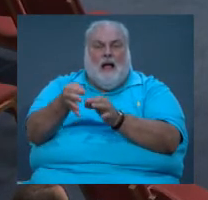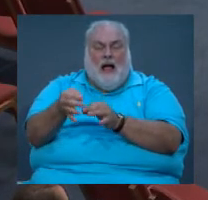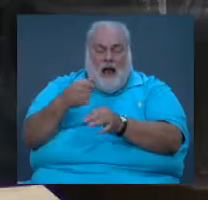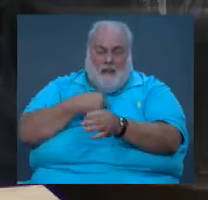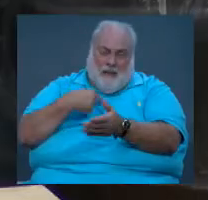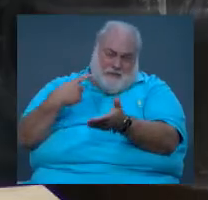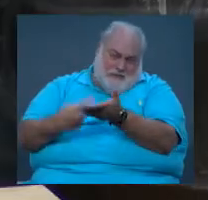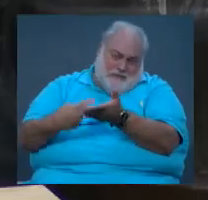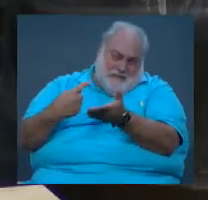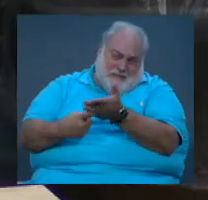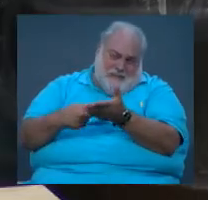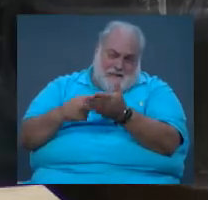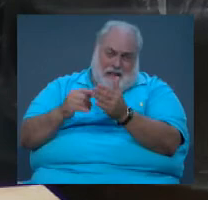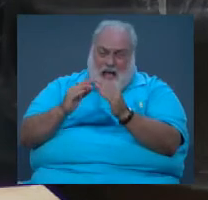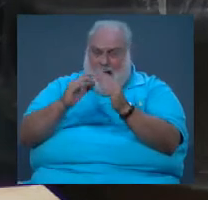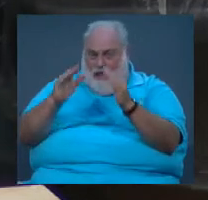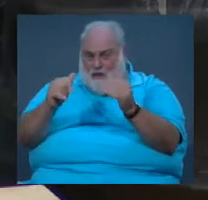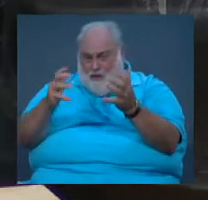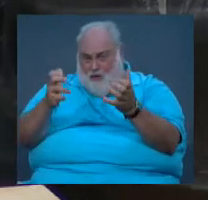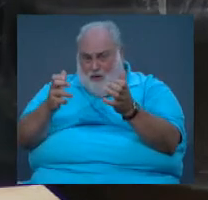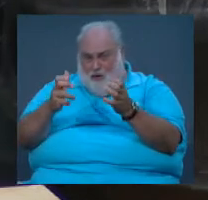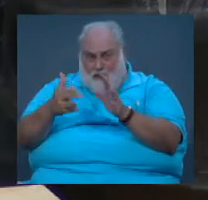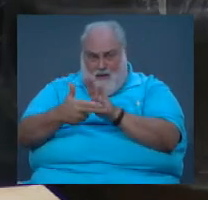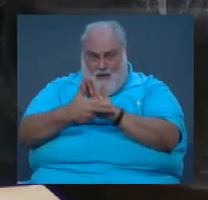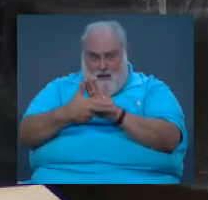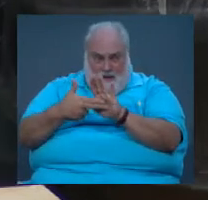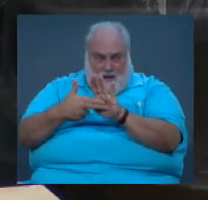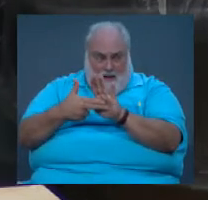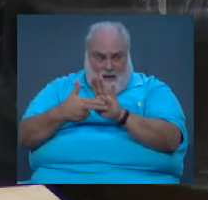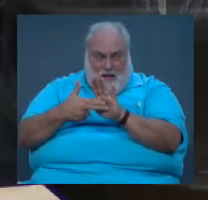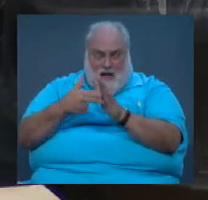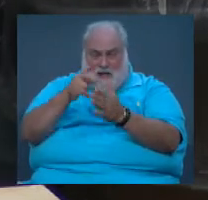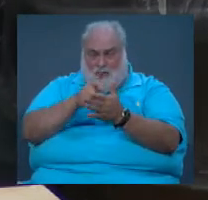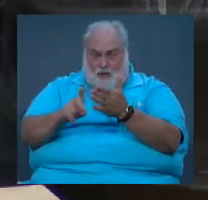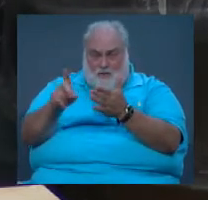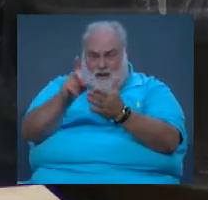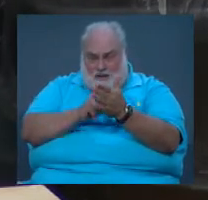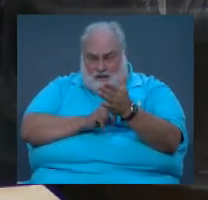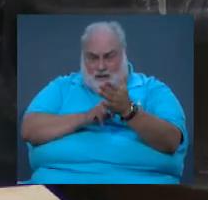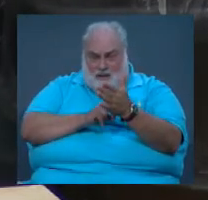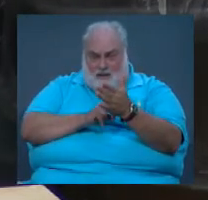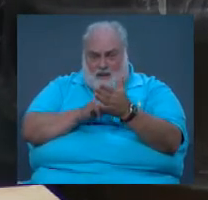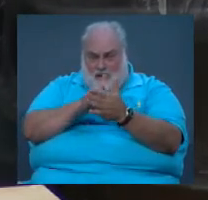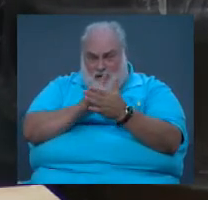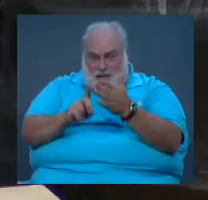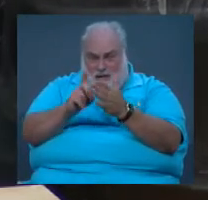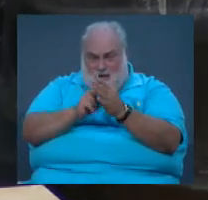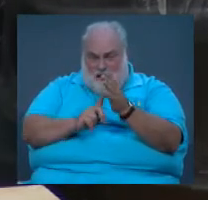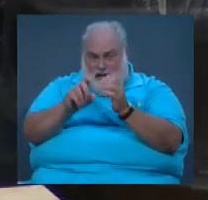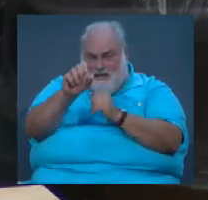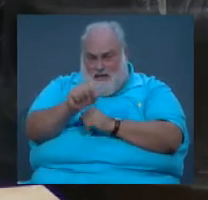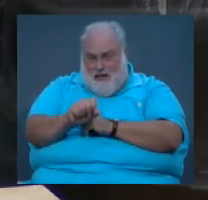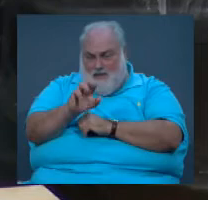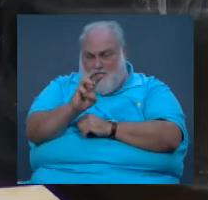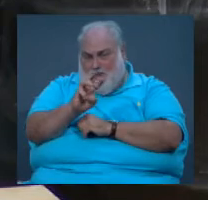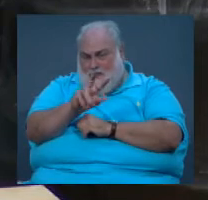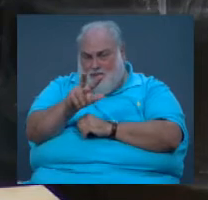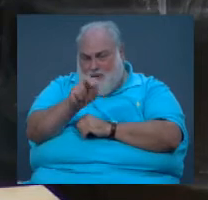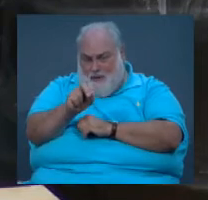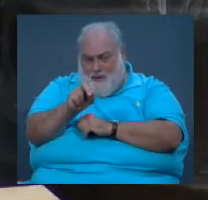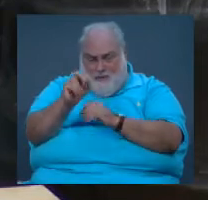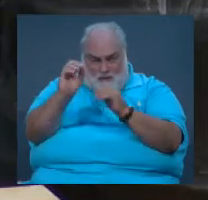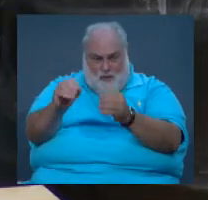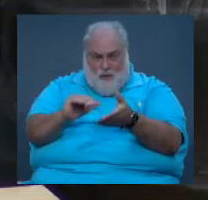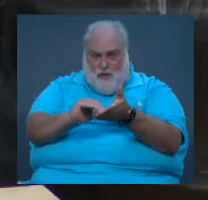board. And you can call it what you want, but I call it discrimination south of 630. And it's